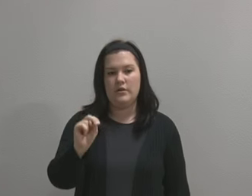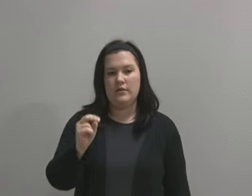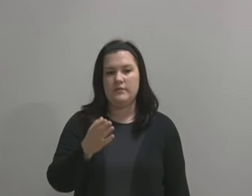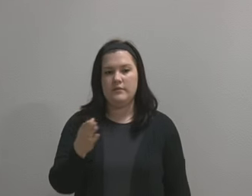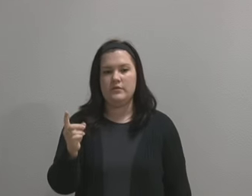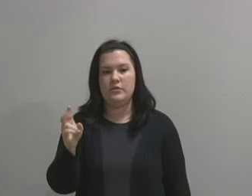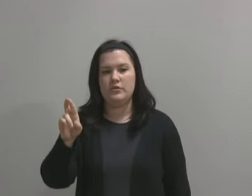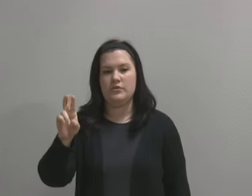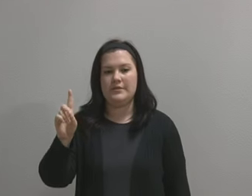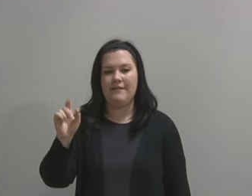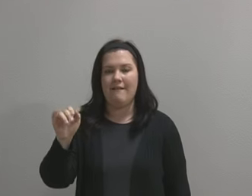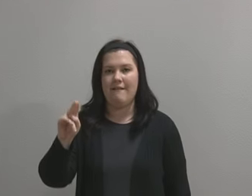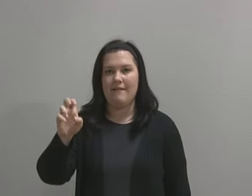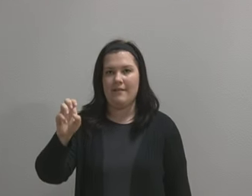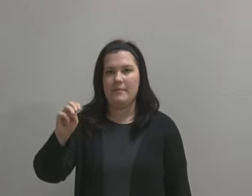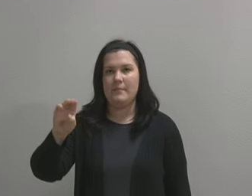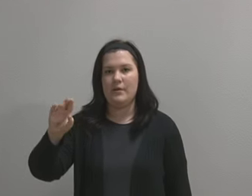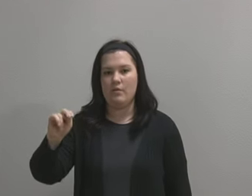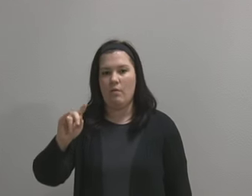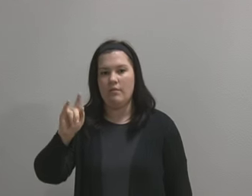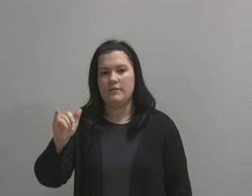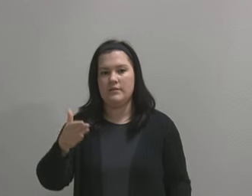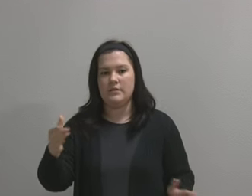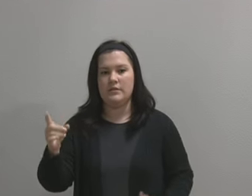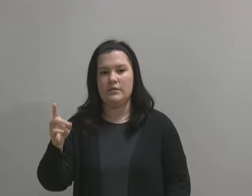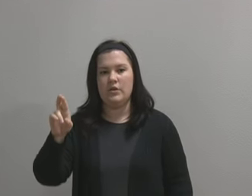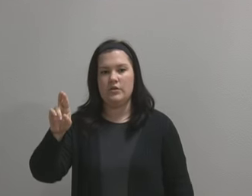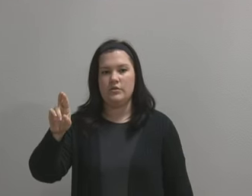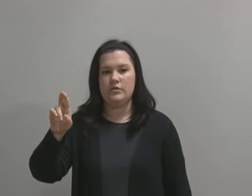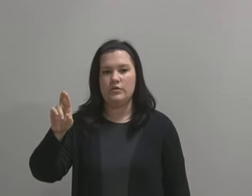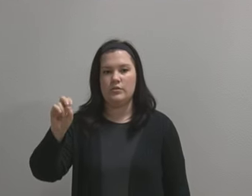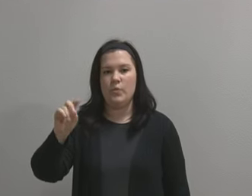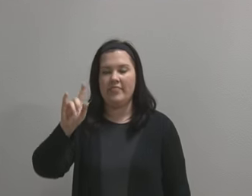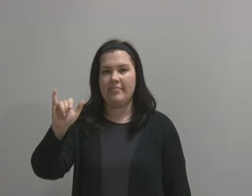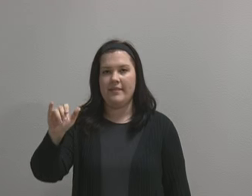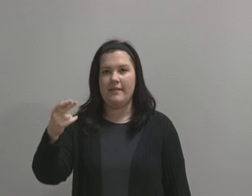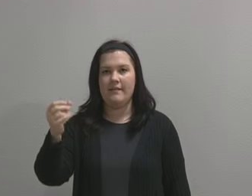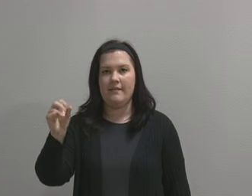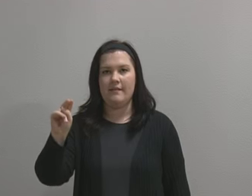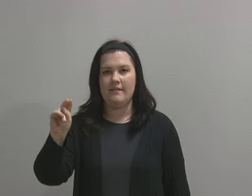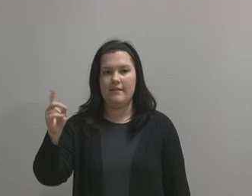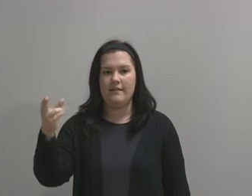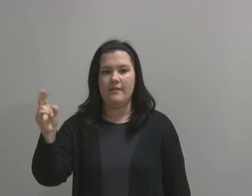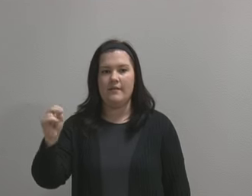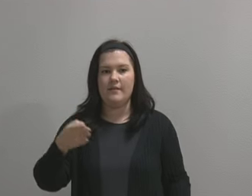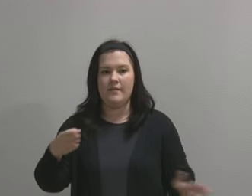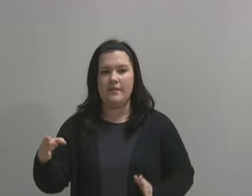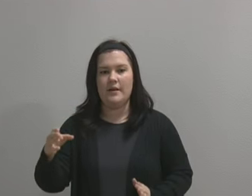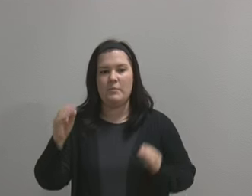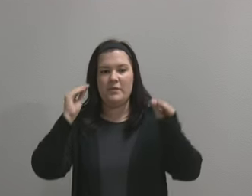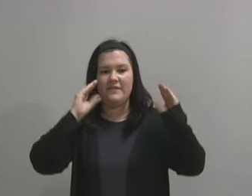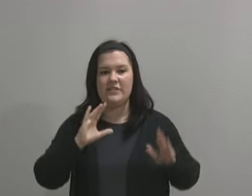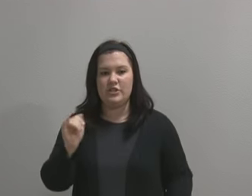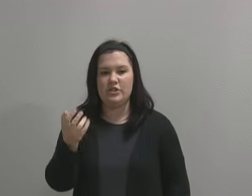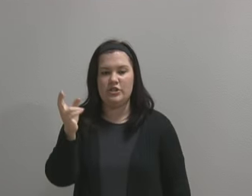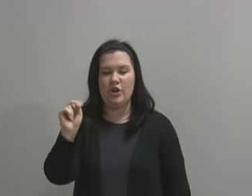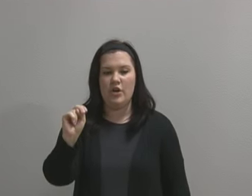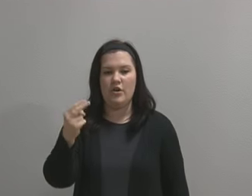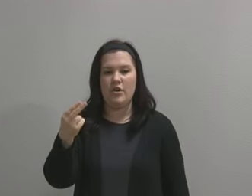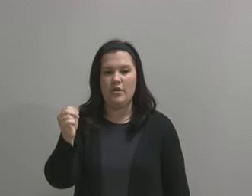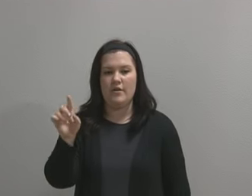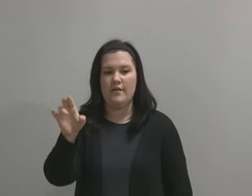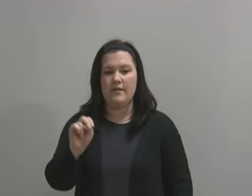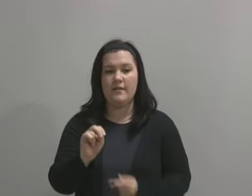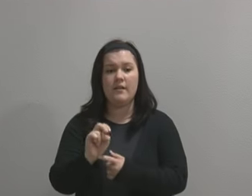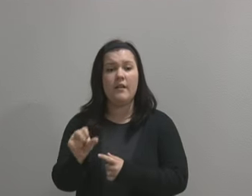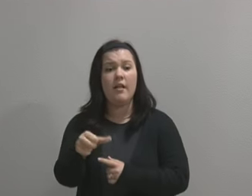Dr. Diane McNulty, Dr. Dorothy Hanhan, and Professor John Barden. And now, will all the other